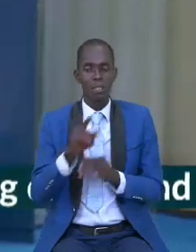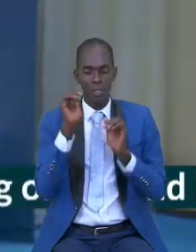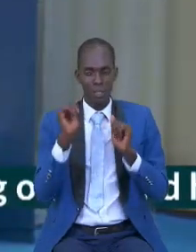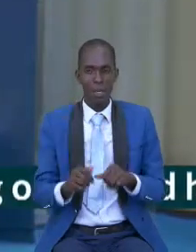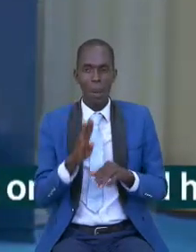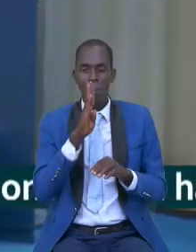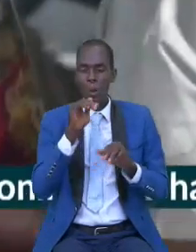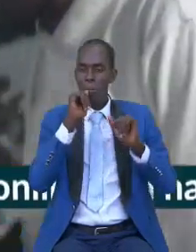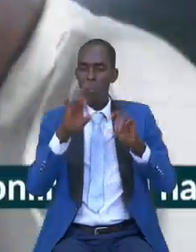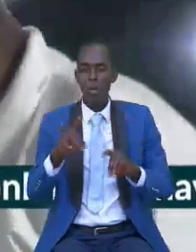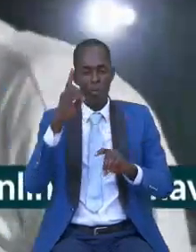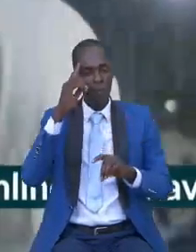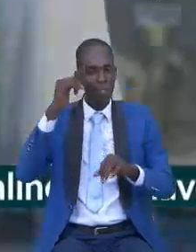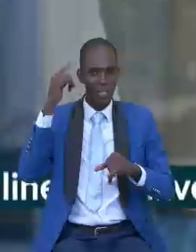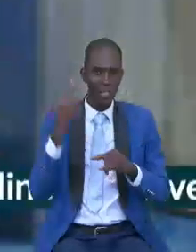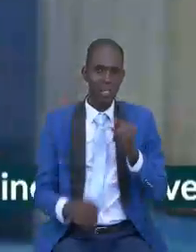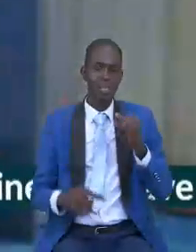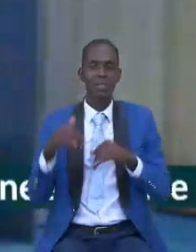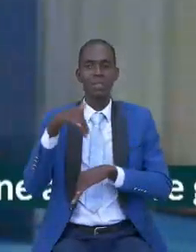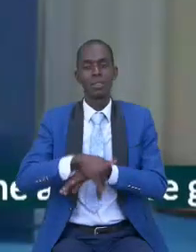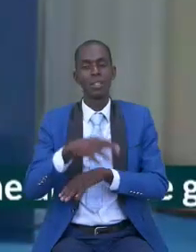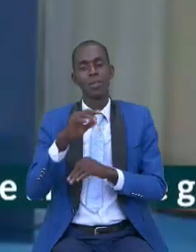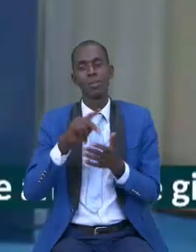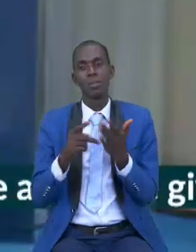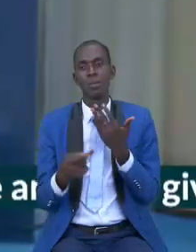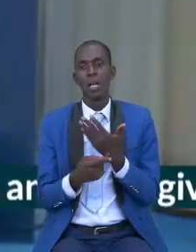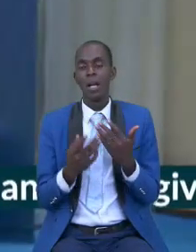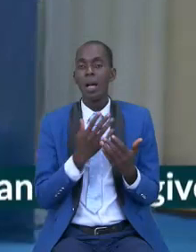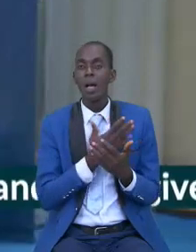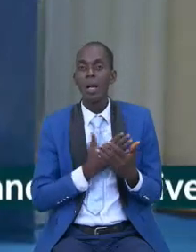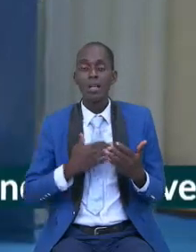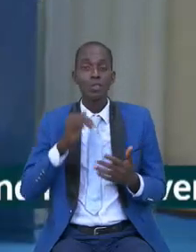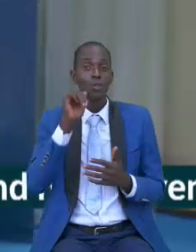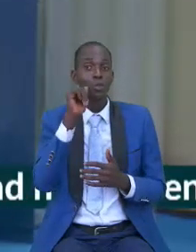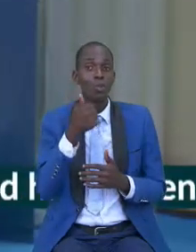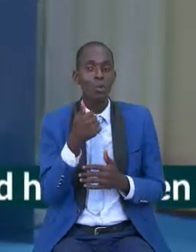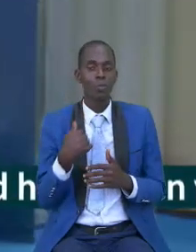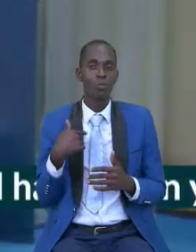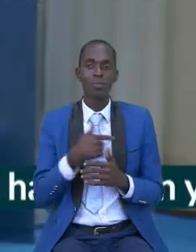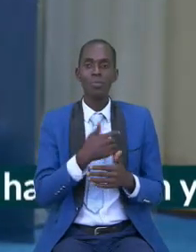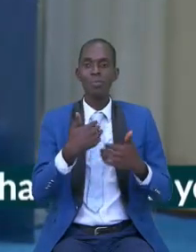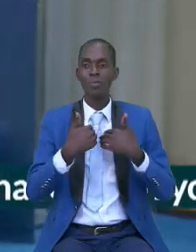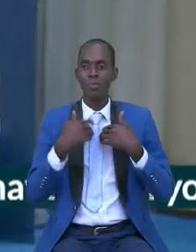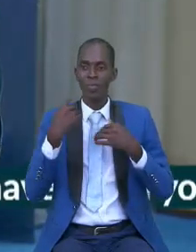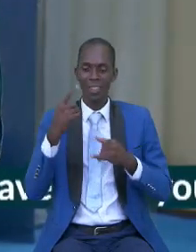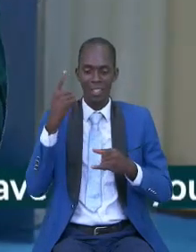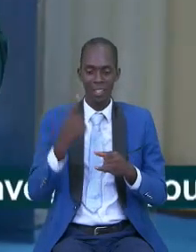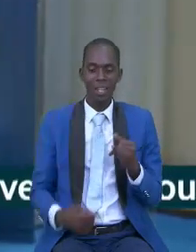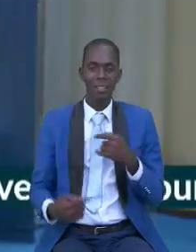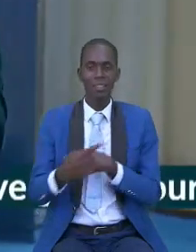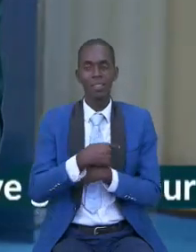grand finale of the crusade. Then tomorrow, we have the last day for the